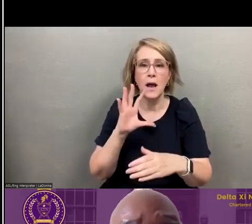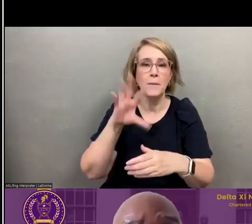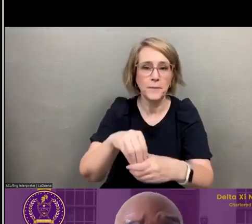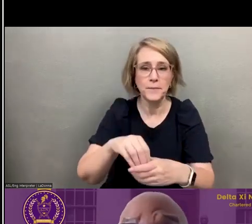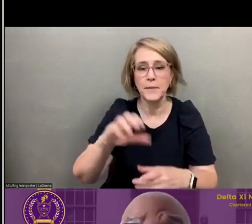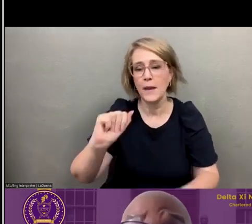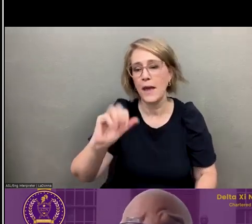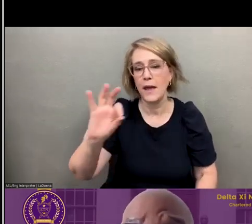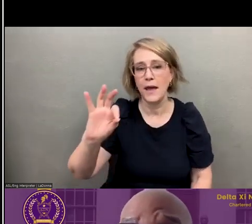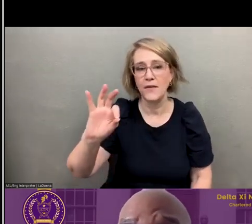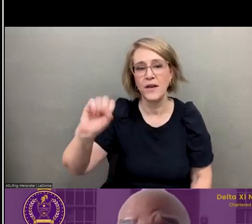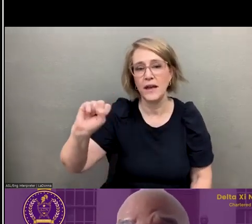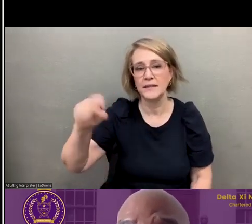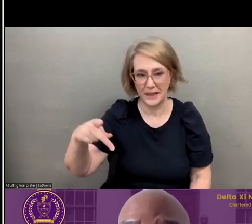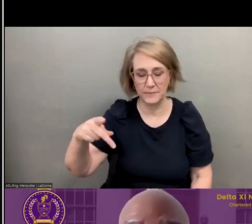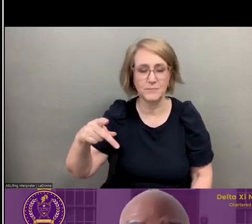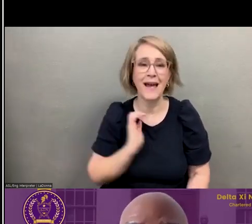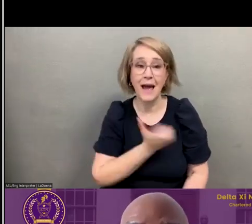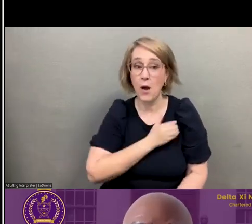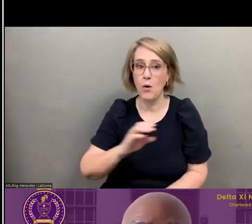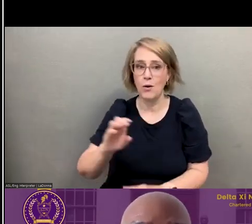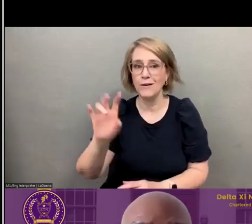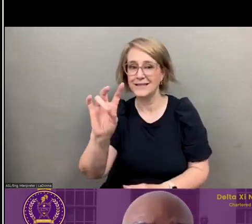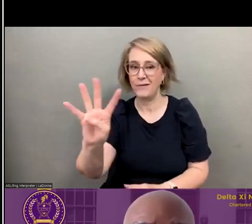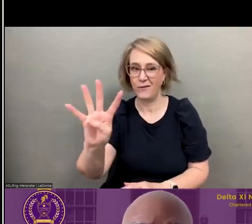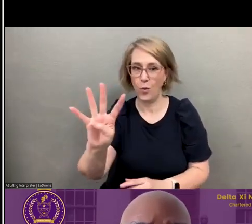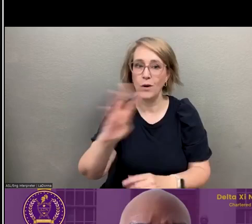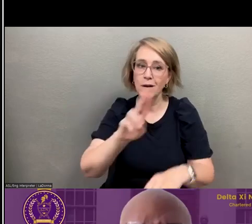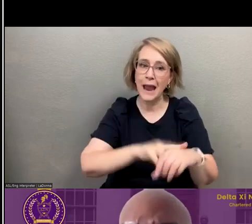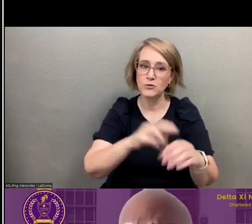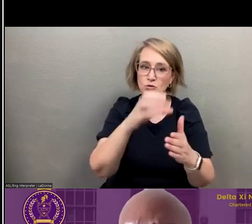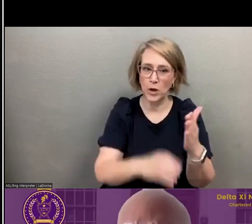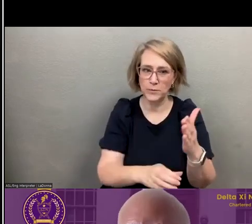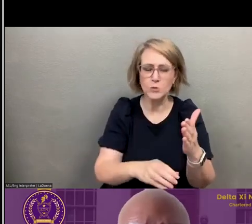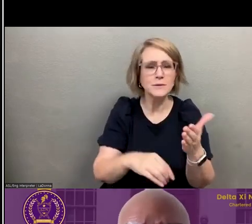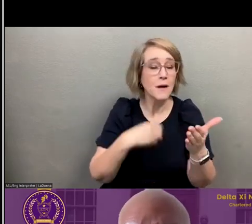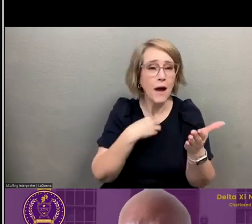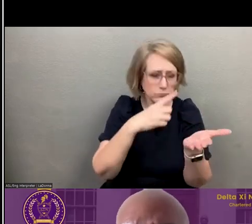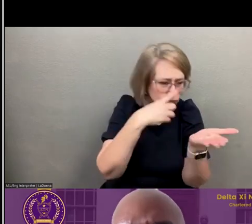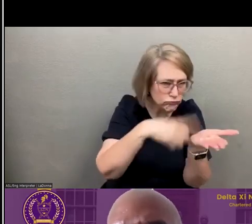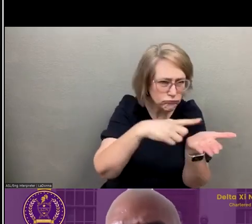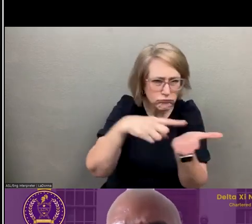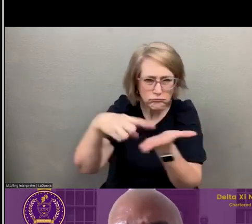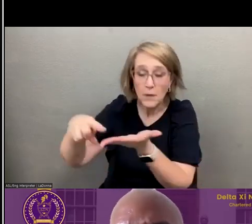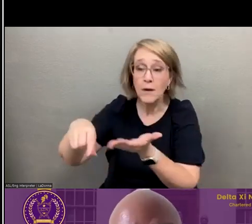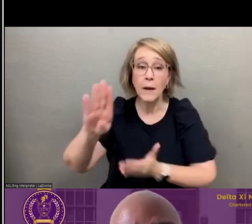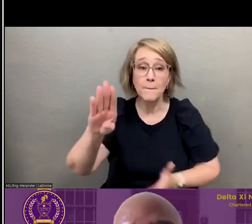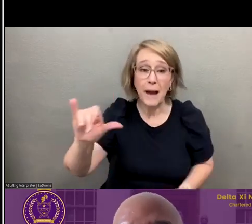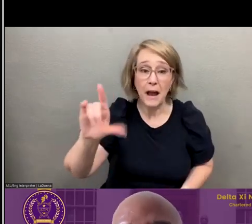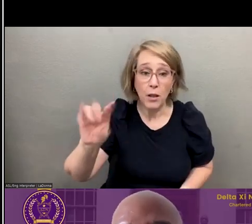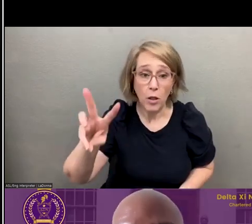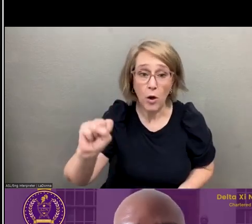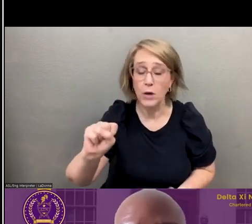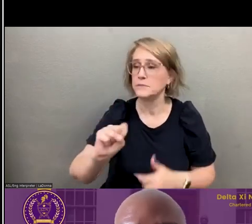AFSP's 74 national chapters and making sure that our bylaws and all of the different things that we do with our programs and activities are